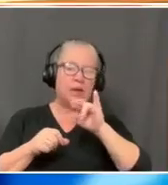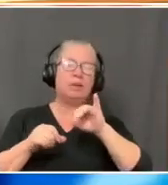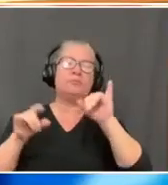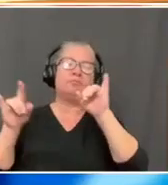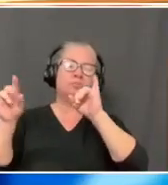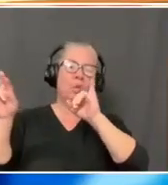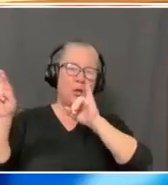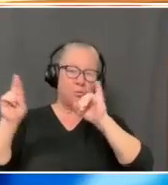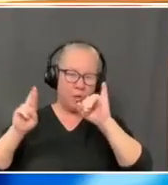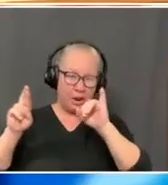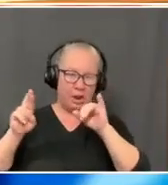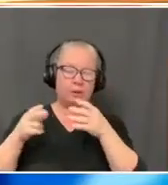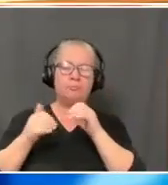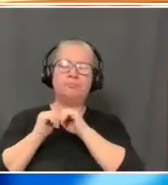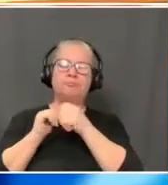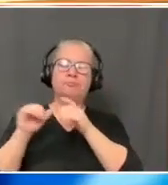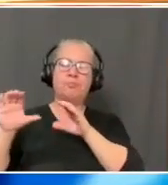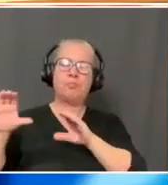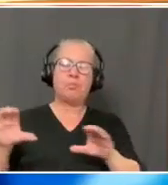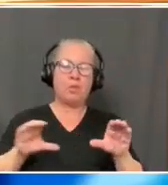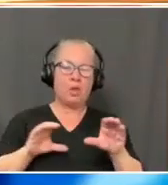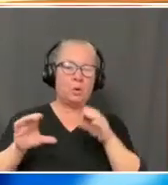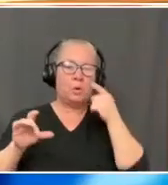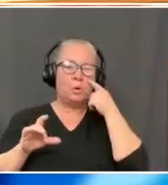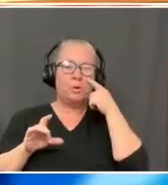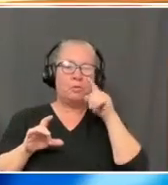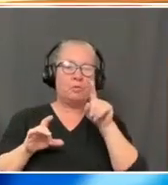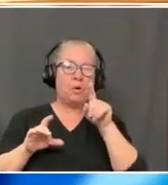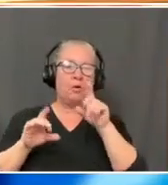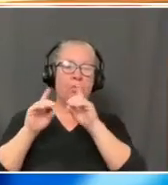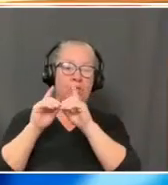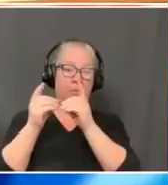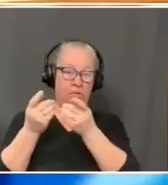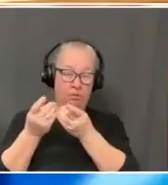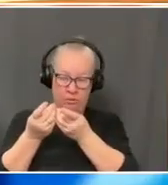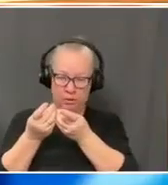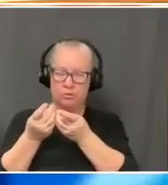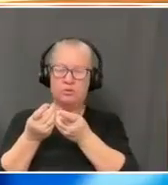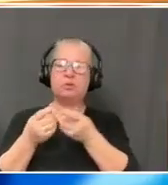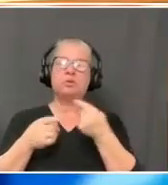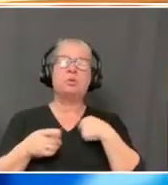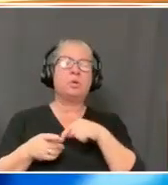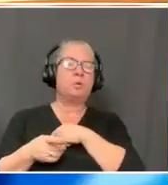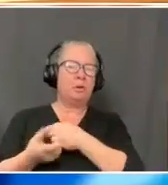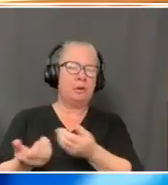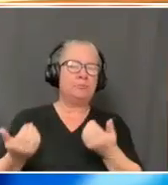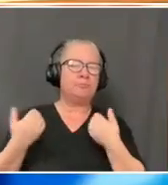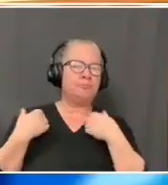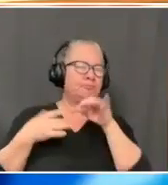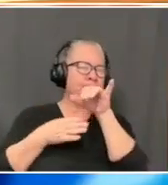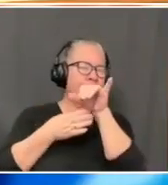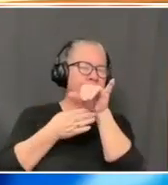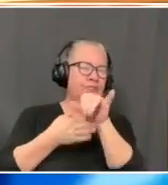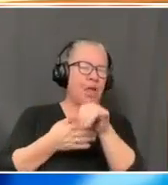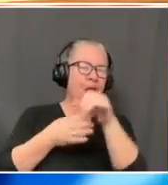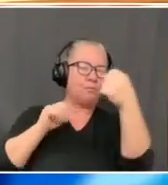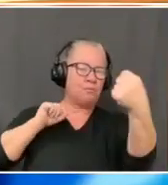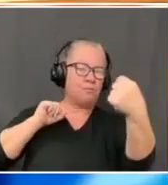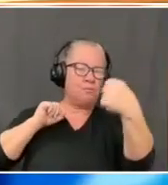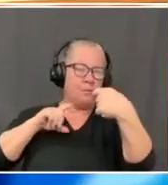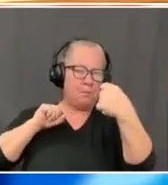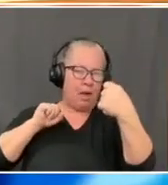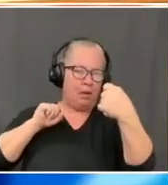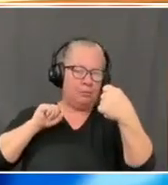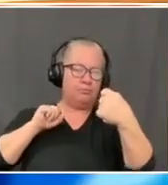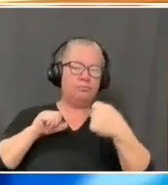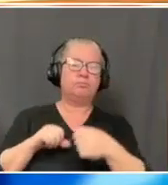district overall based on that service. So we do go into that degree of feedback. But I do think,